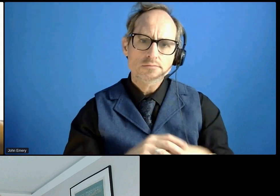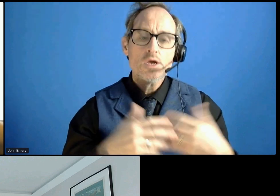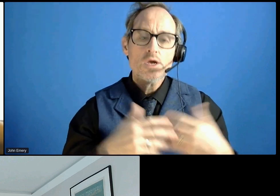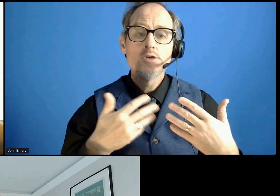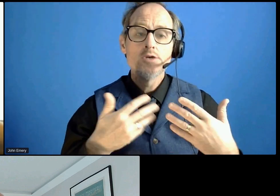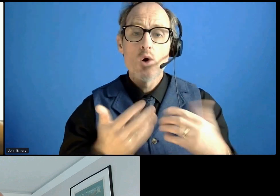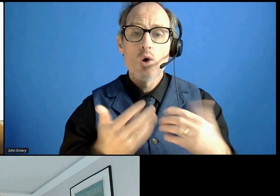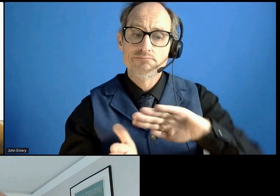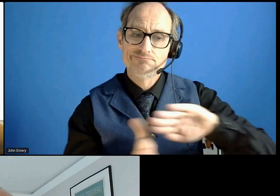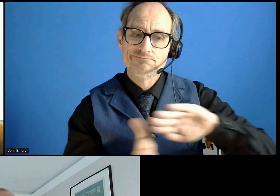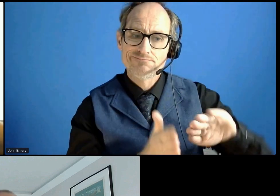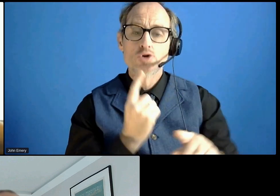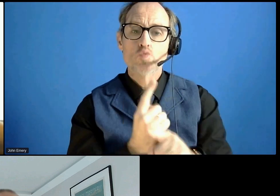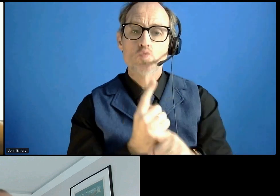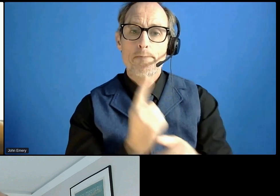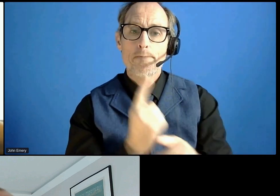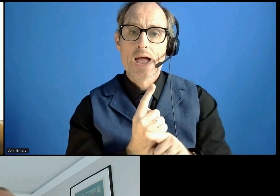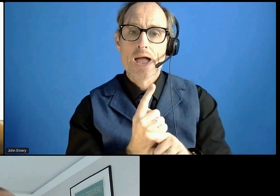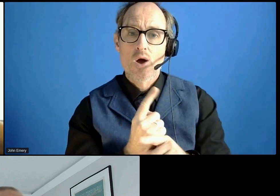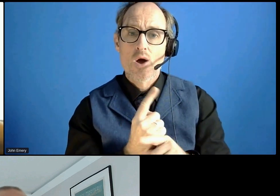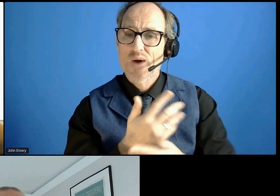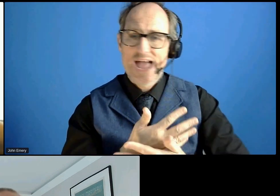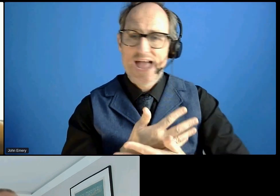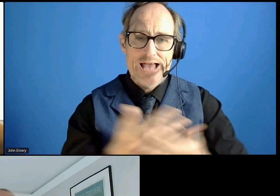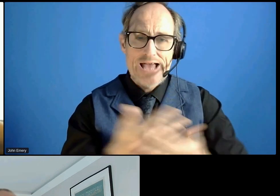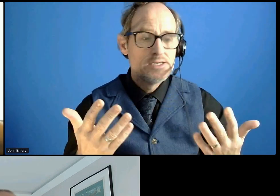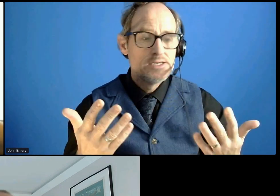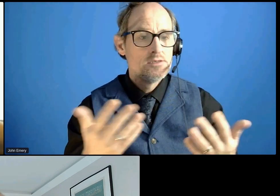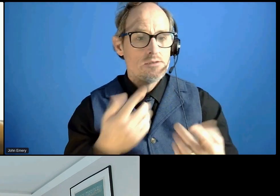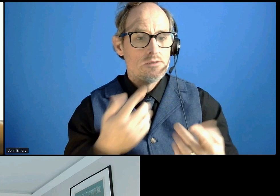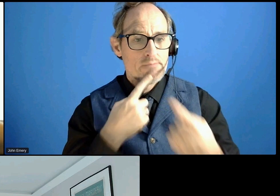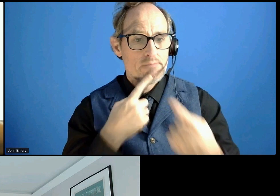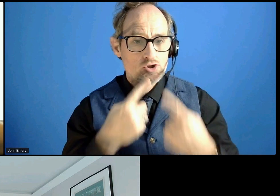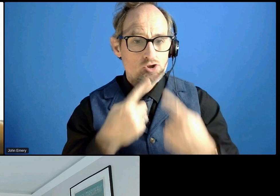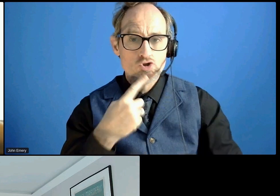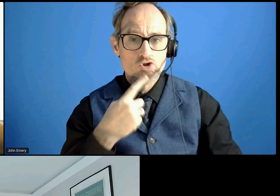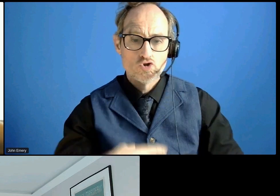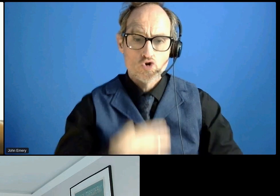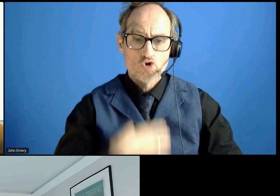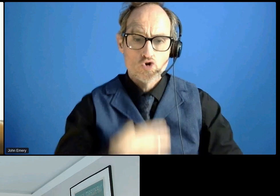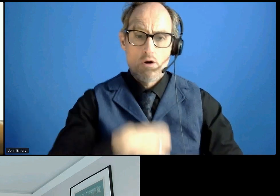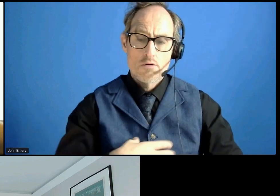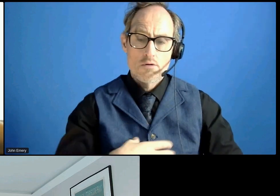were there any surprises for you? Was it nice or not so nice?